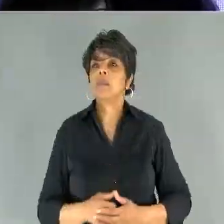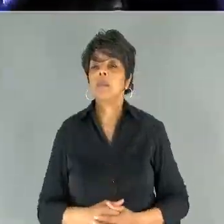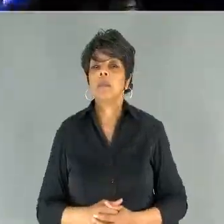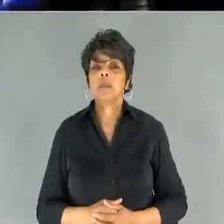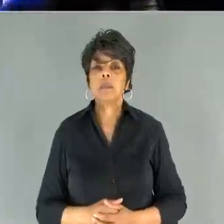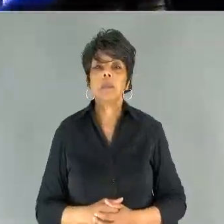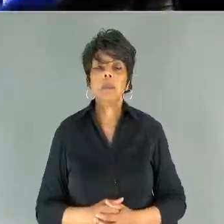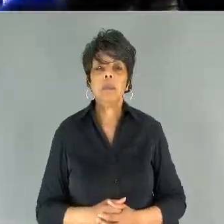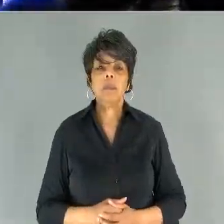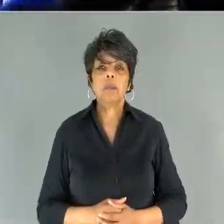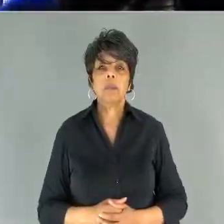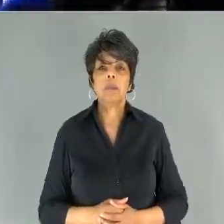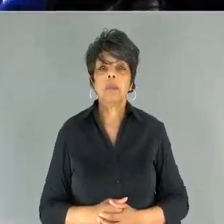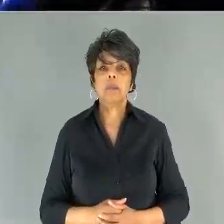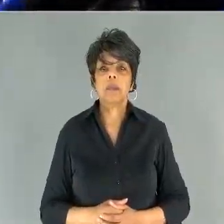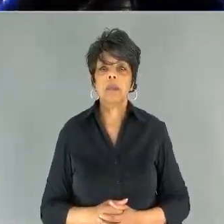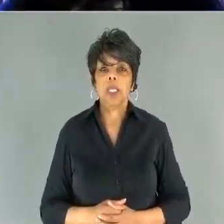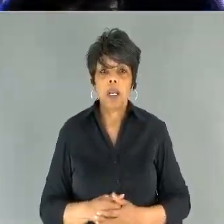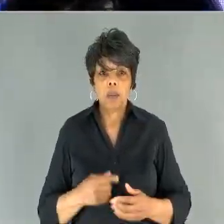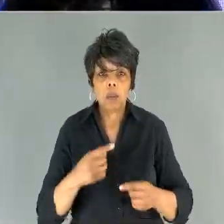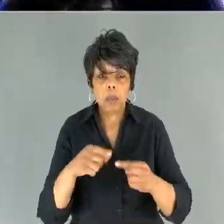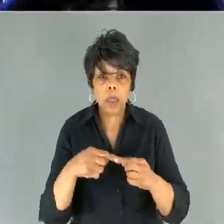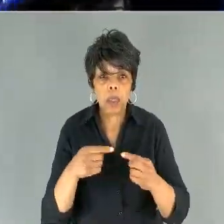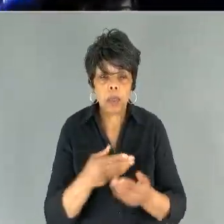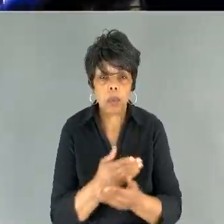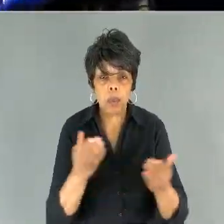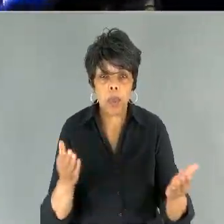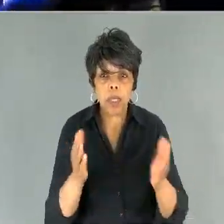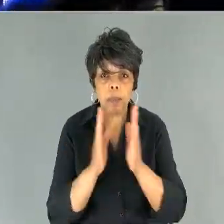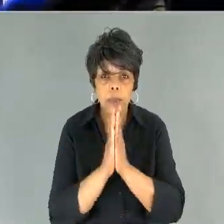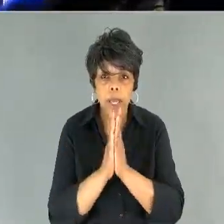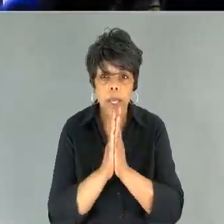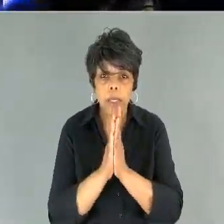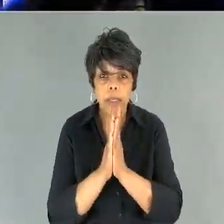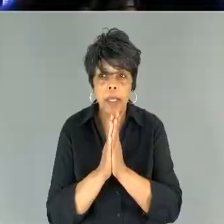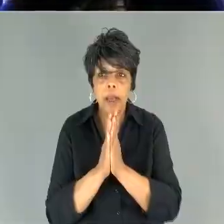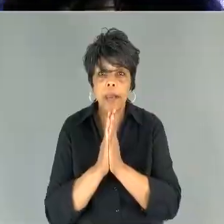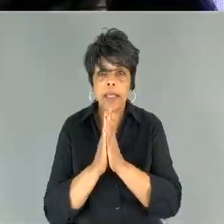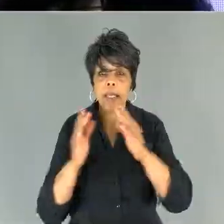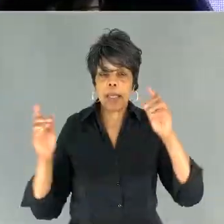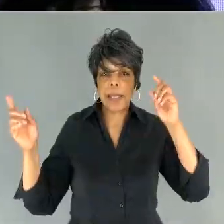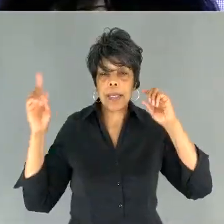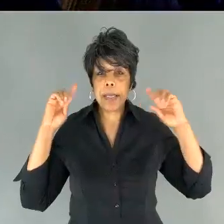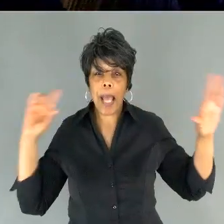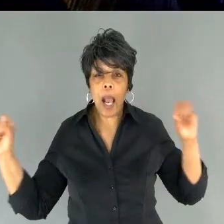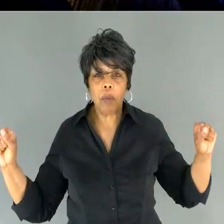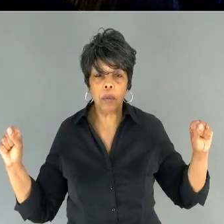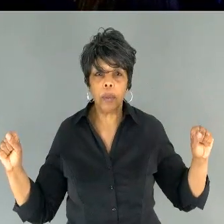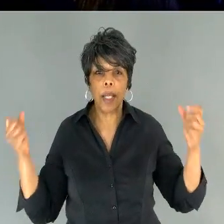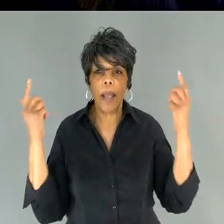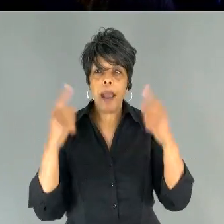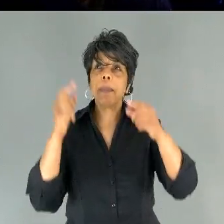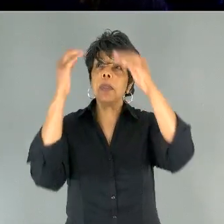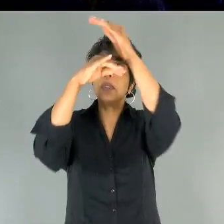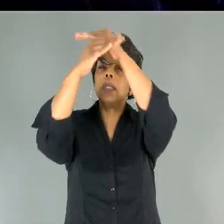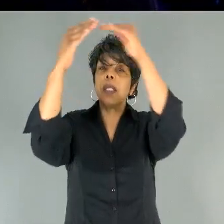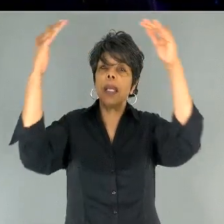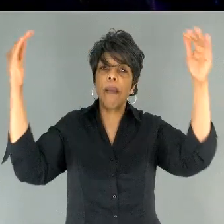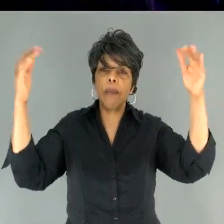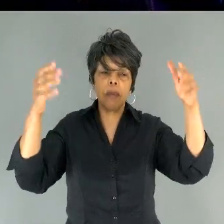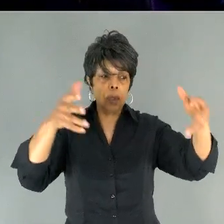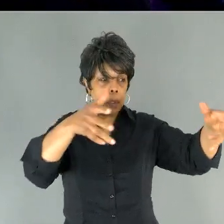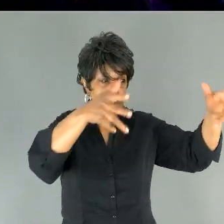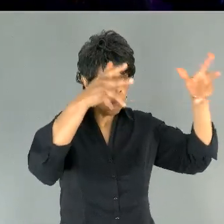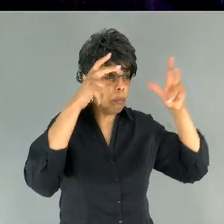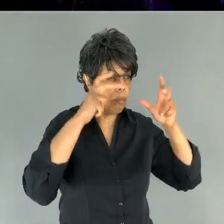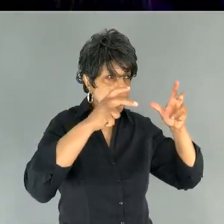this house, and I believe that when you pray, all of heaven stands at attention to hear the cries